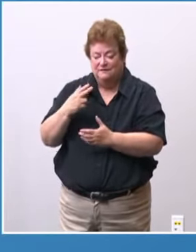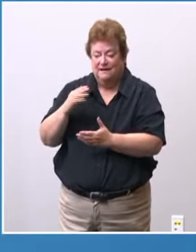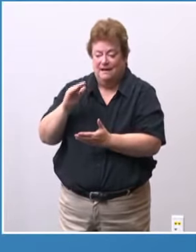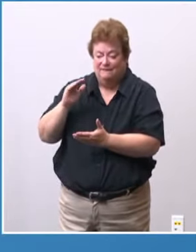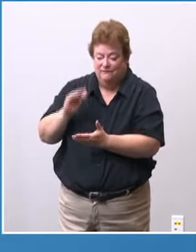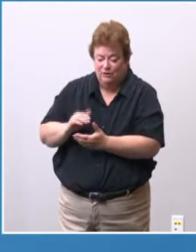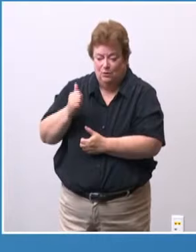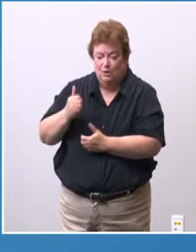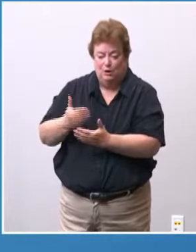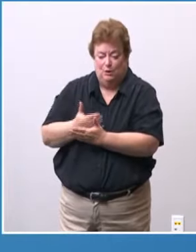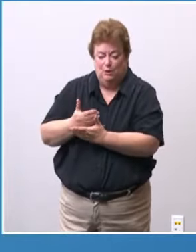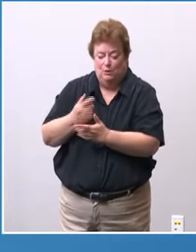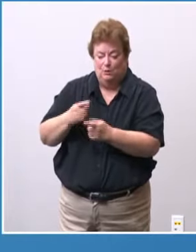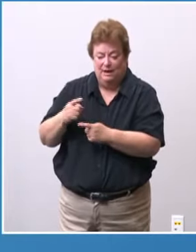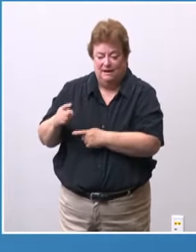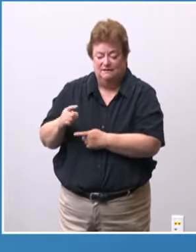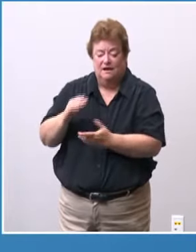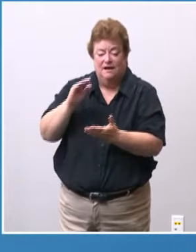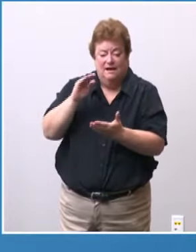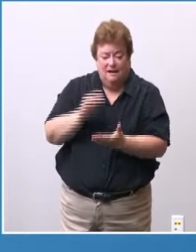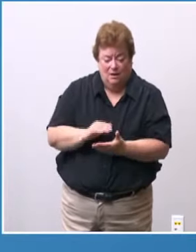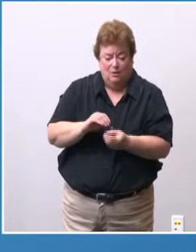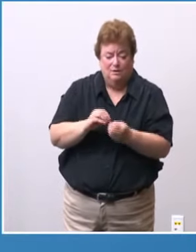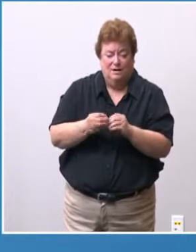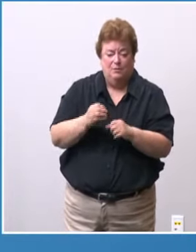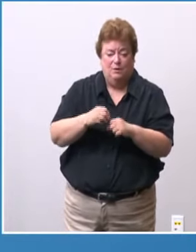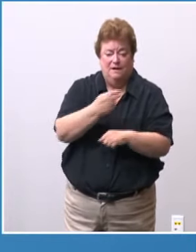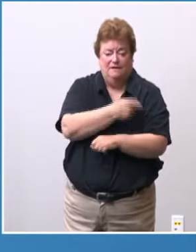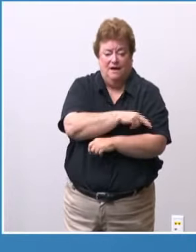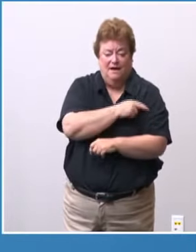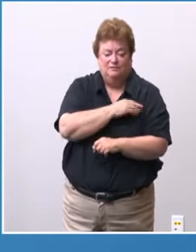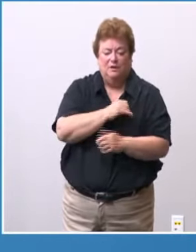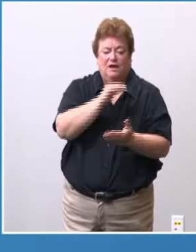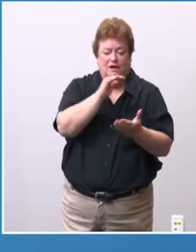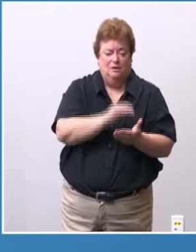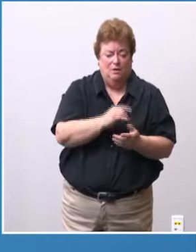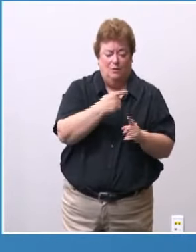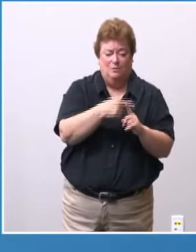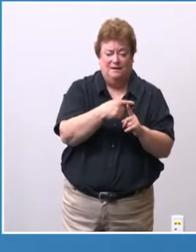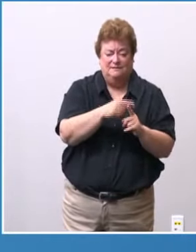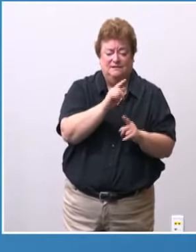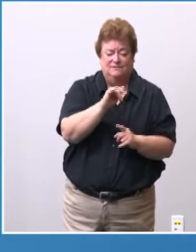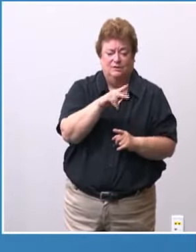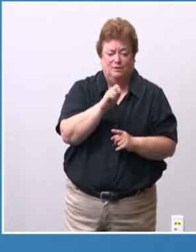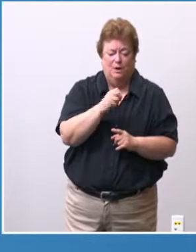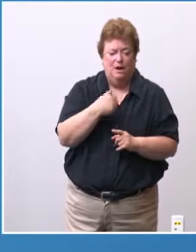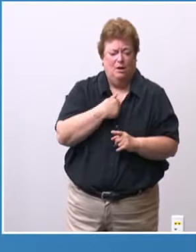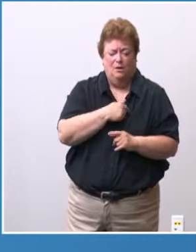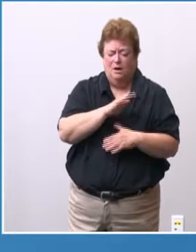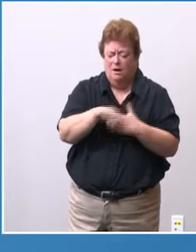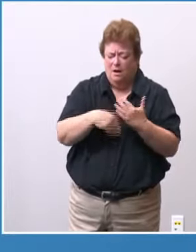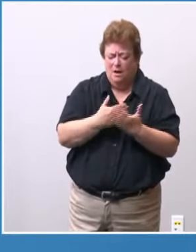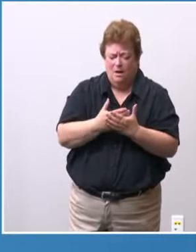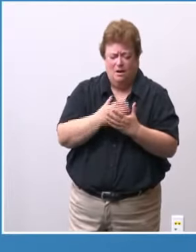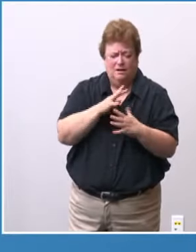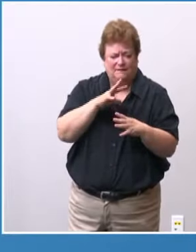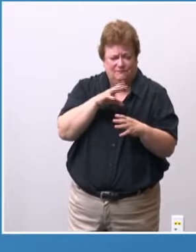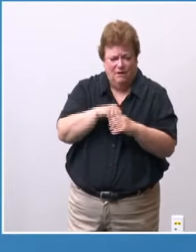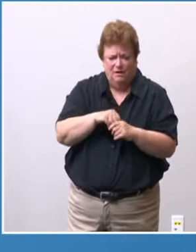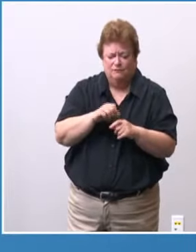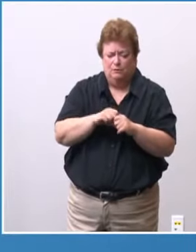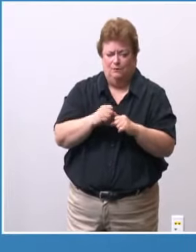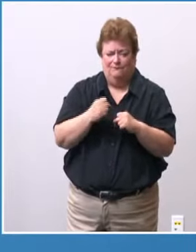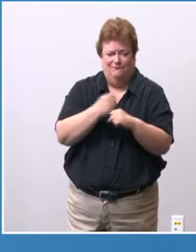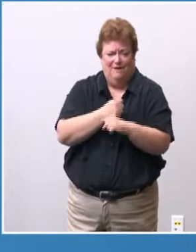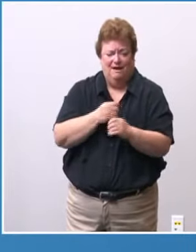fewer people in the hospital, and a lower positivity rate. We all play a role in this response, and our collective